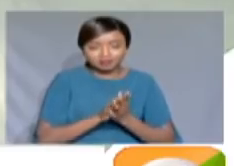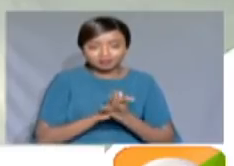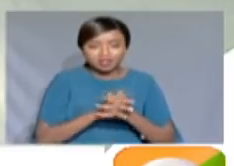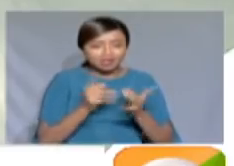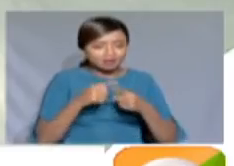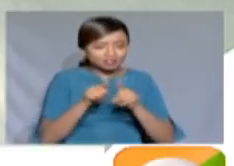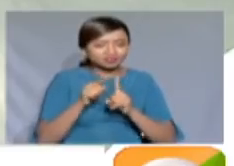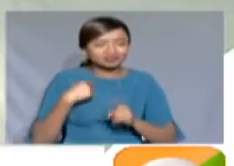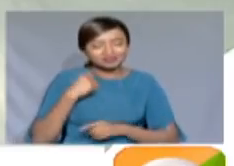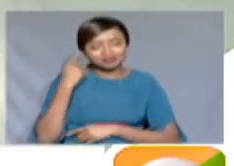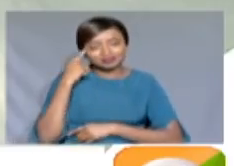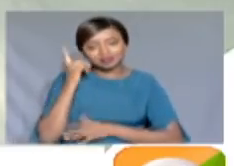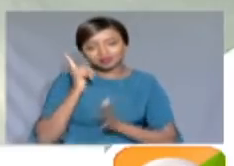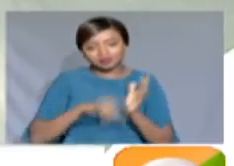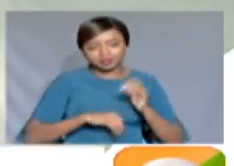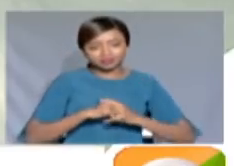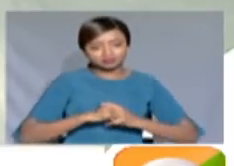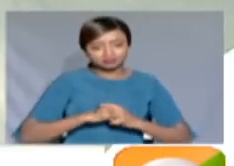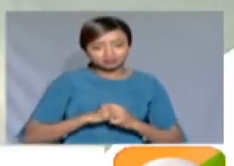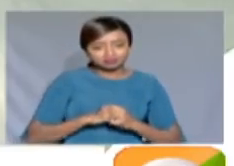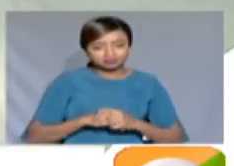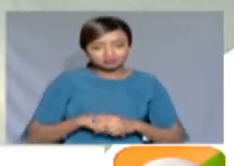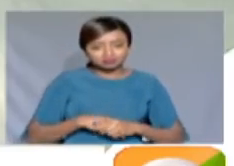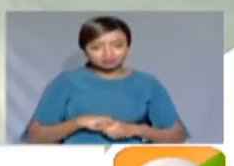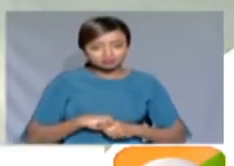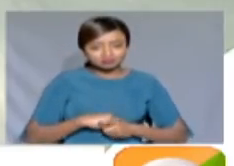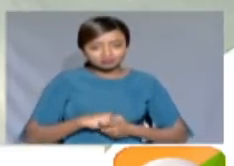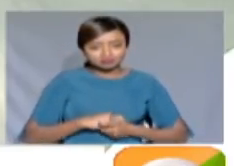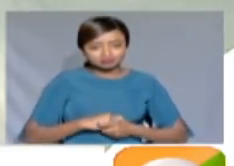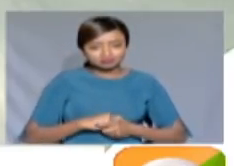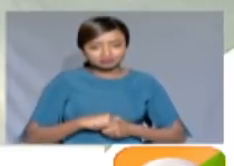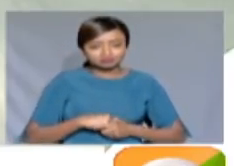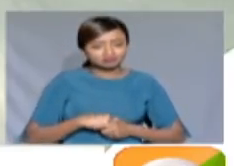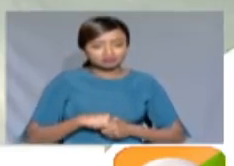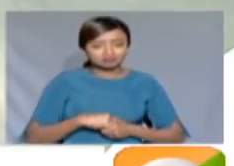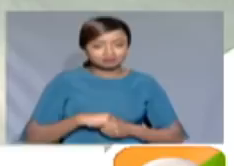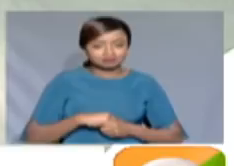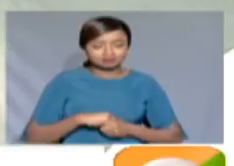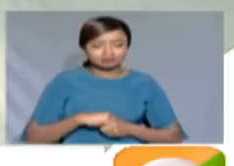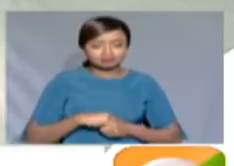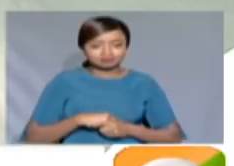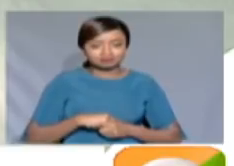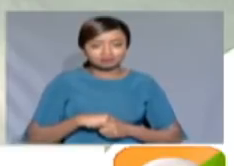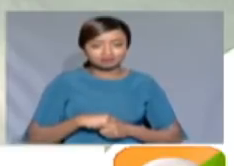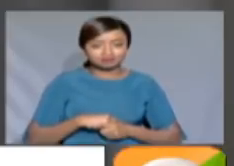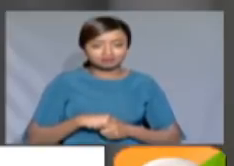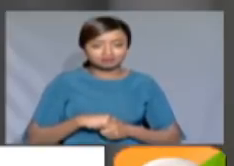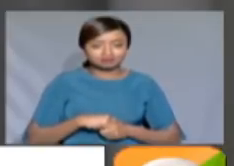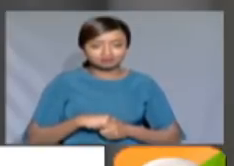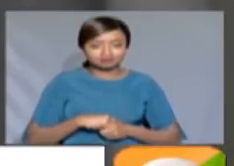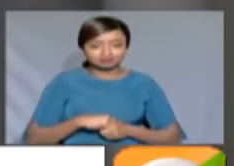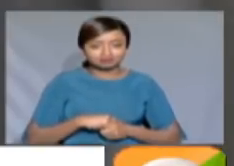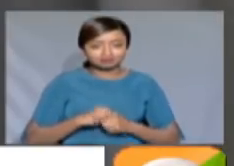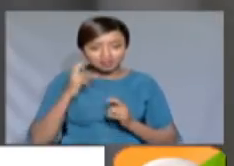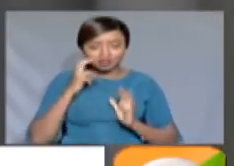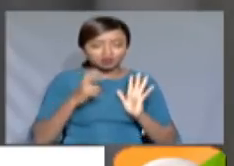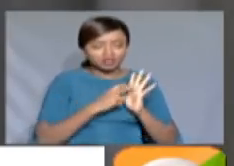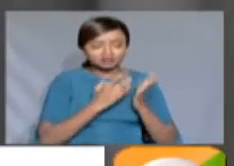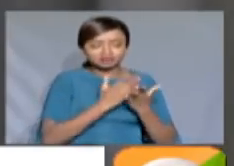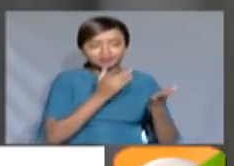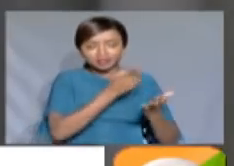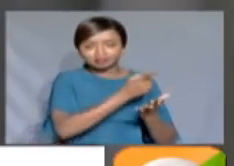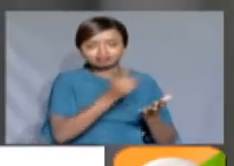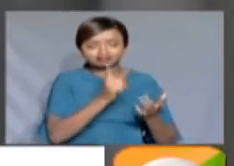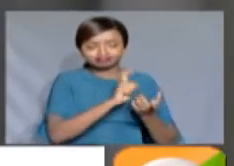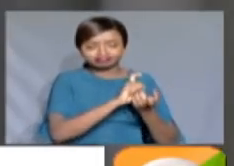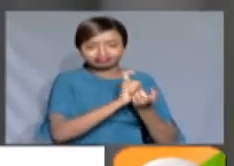end of the day, I mean, as a student of climate change, I know this is something that concerns many people around the world. There are things that